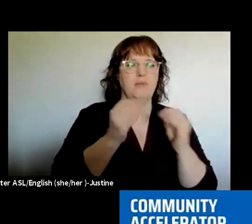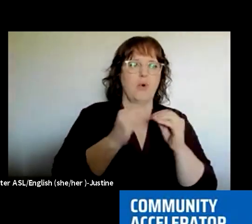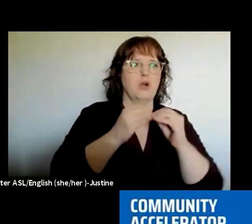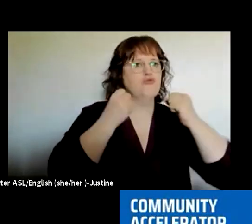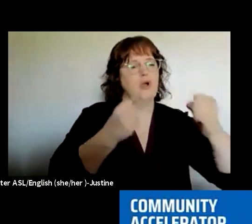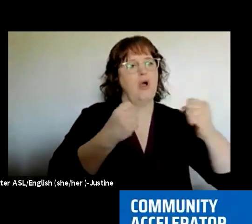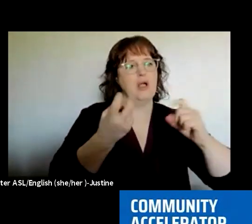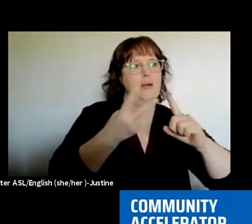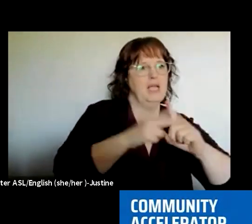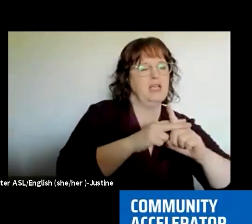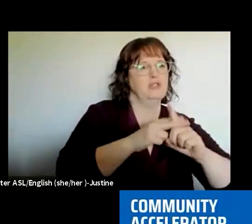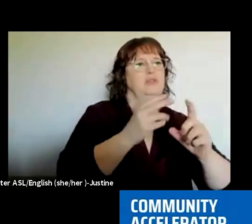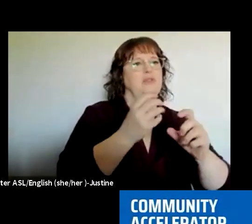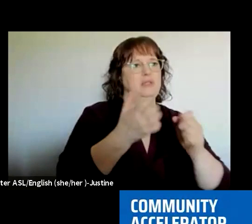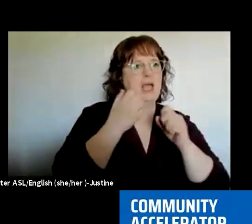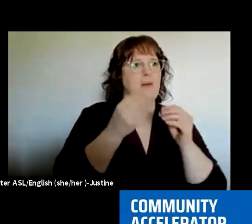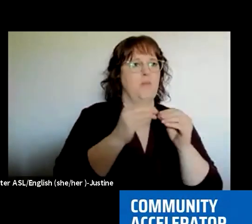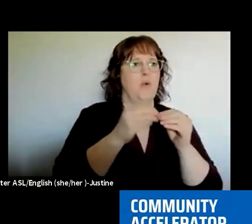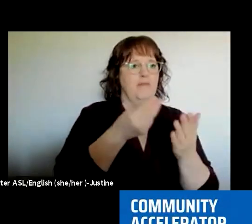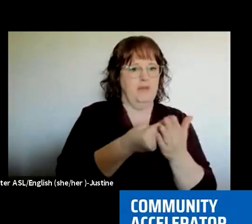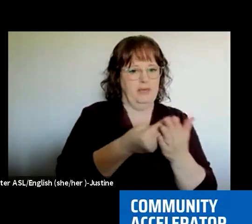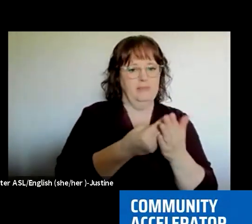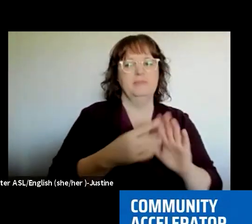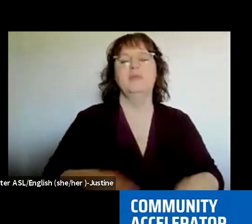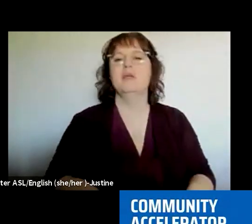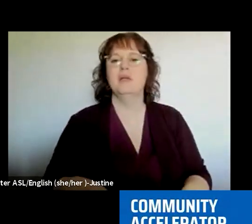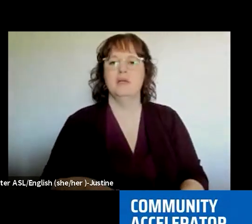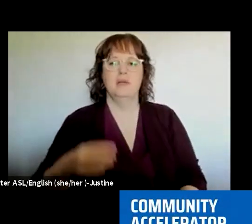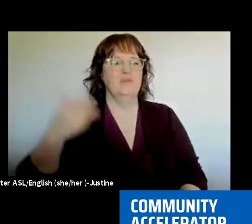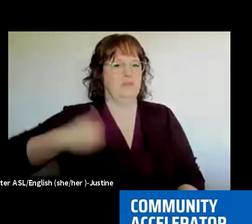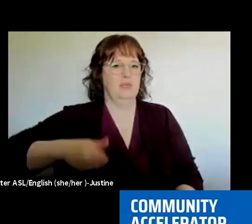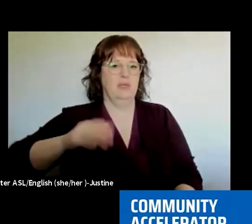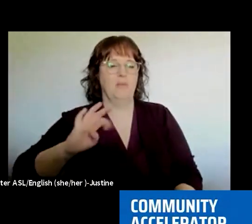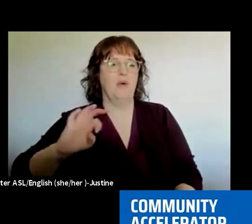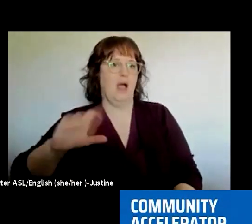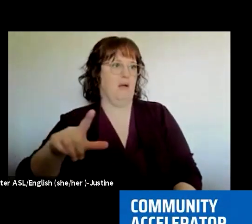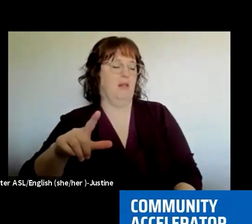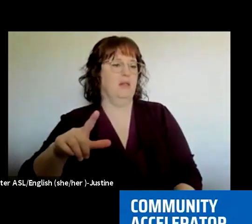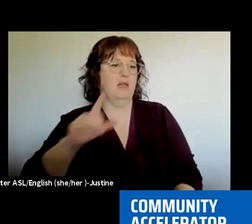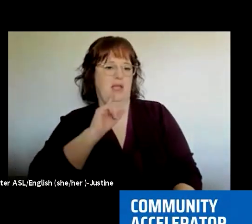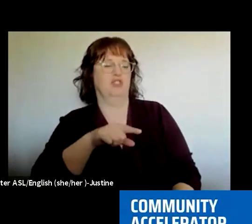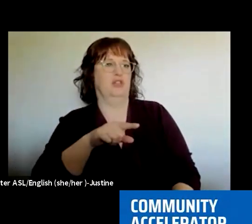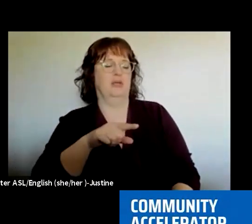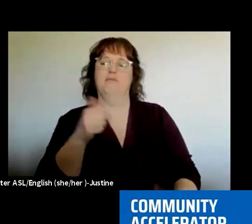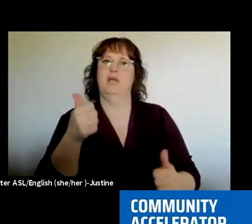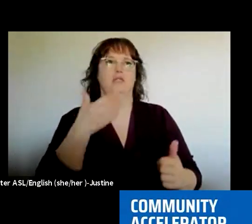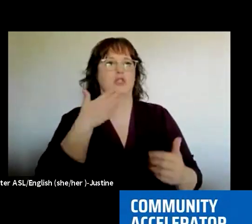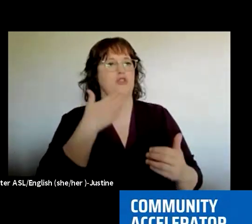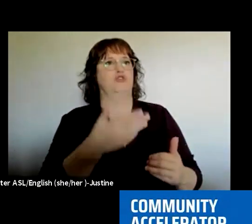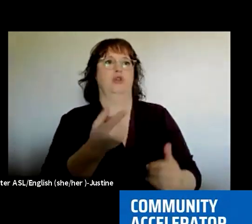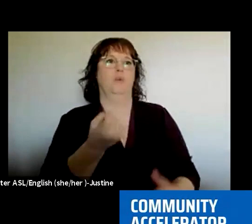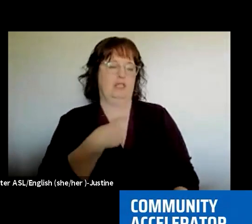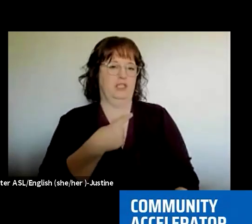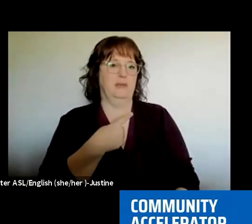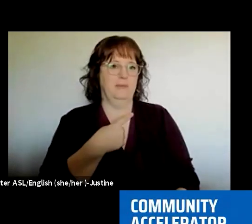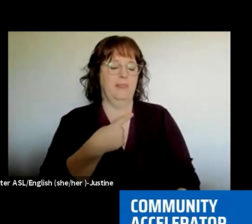level? Thanks, Katie. I'll grab this one. It's Michael Greer. It's a great question, and one that we get quite a bit. As this